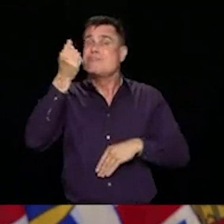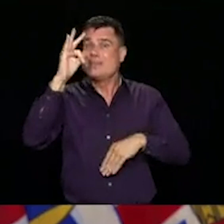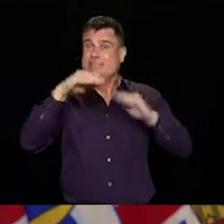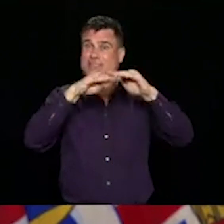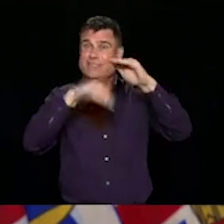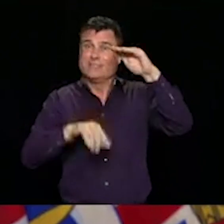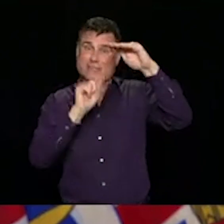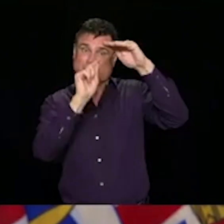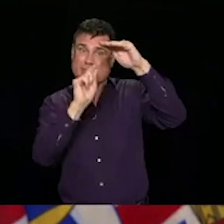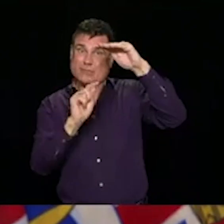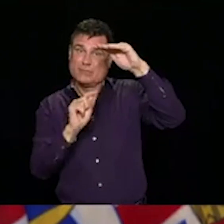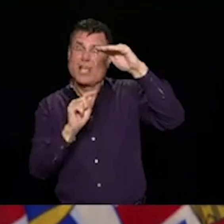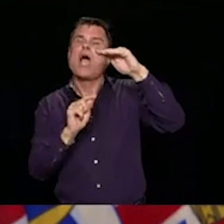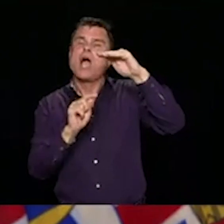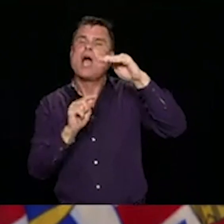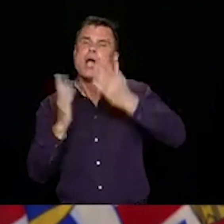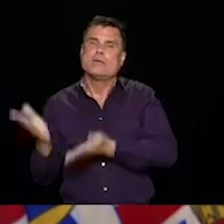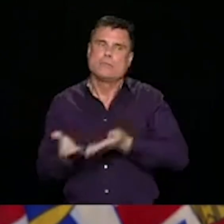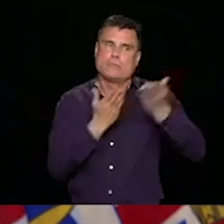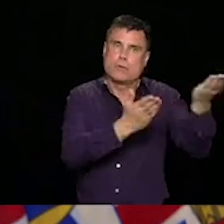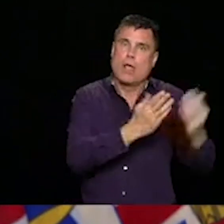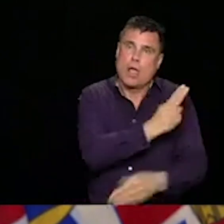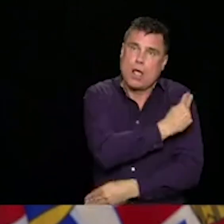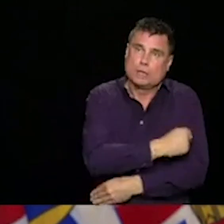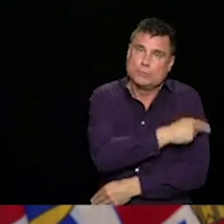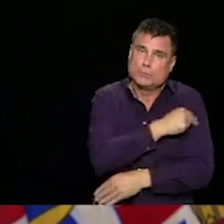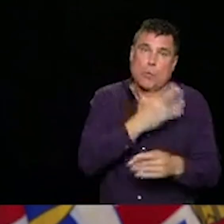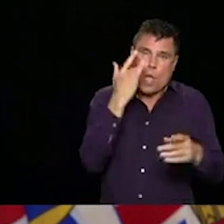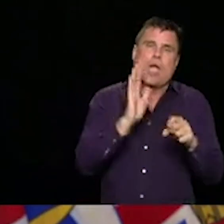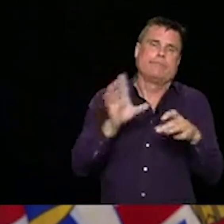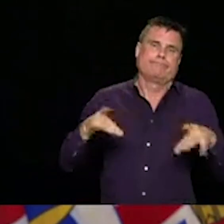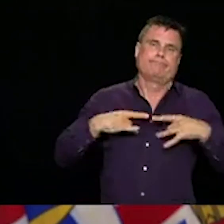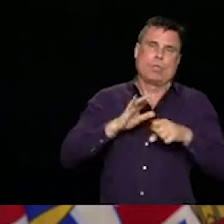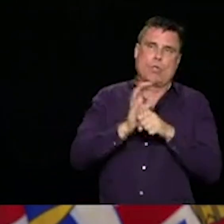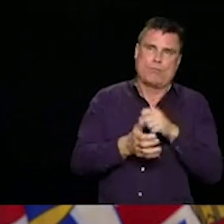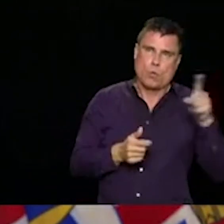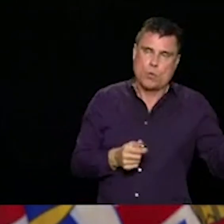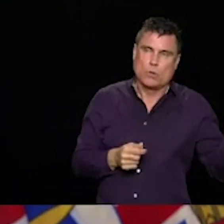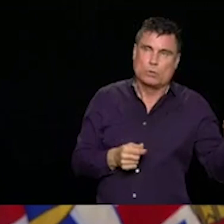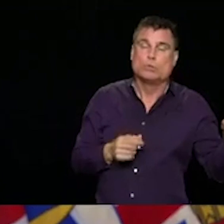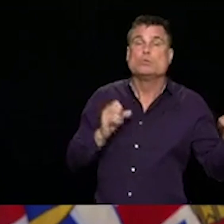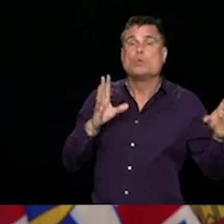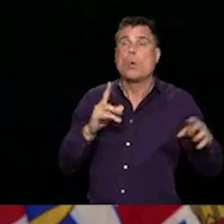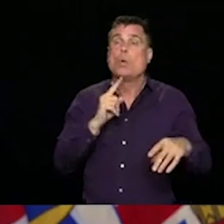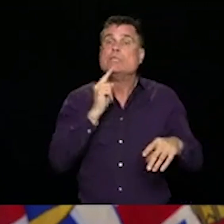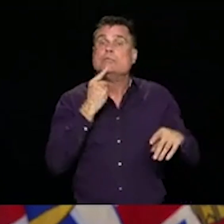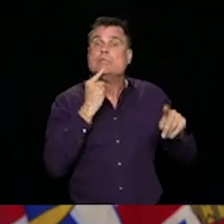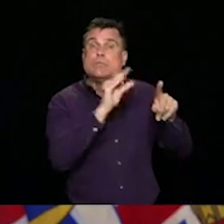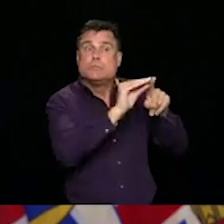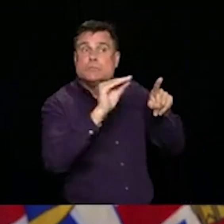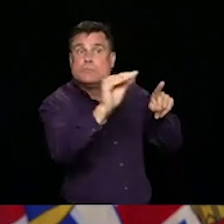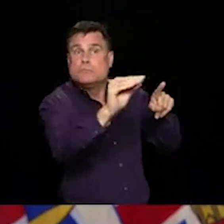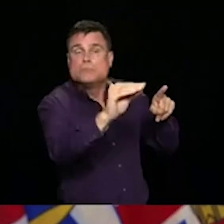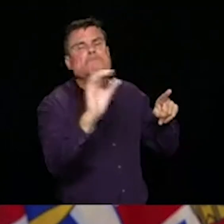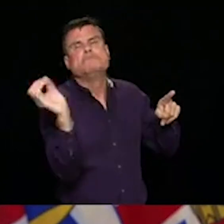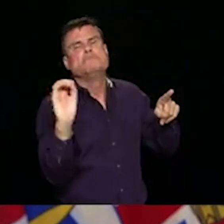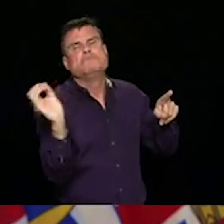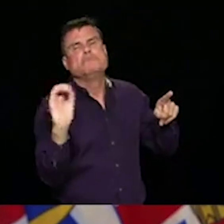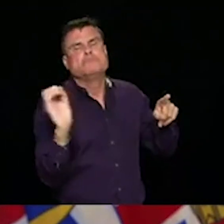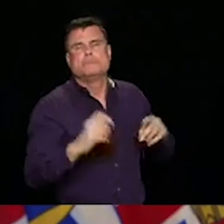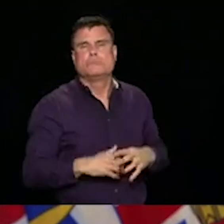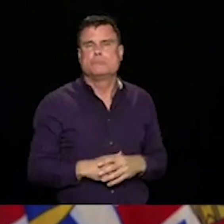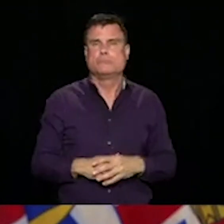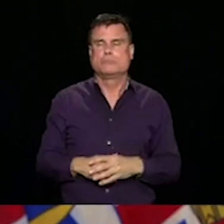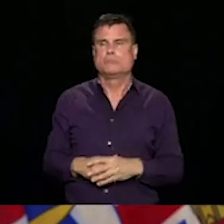come out of Australia, New Zealand, and others that show that it is much more likely for children to be infected from an